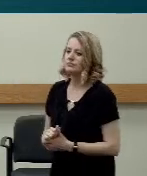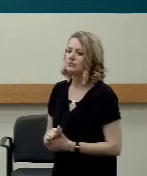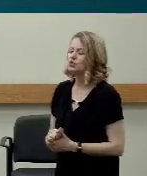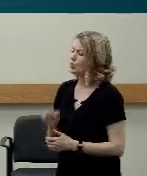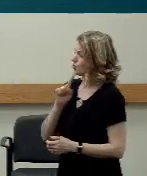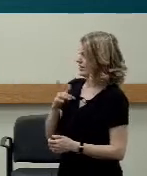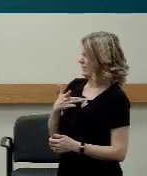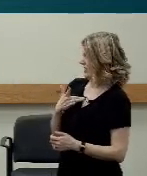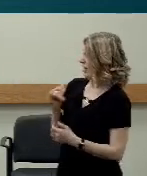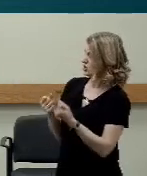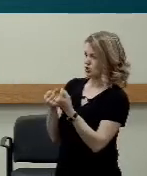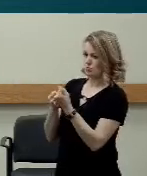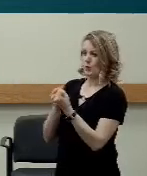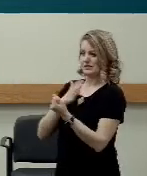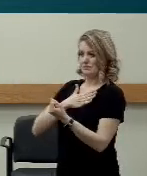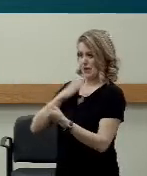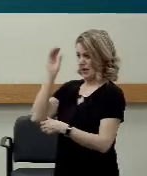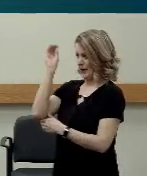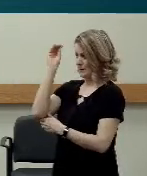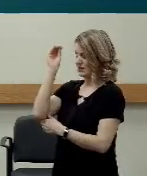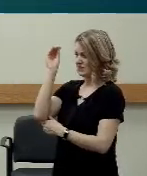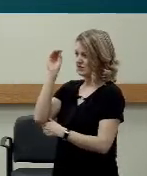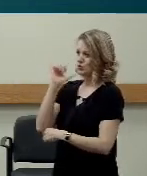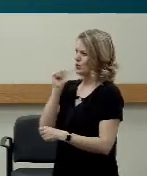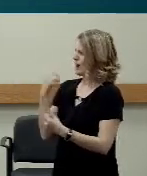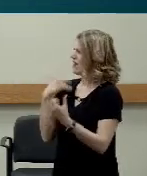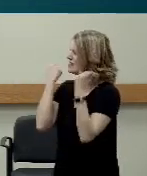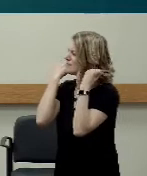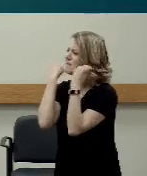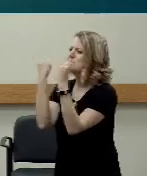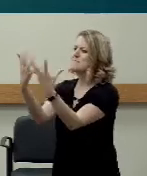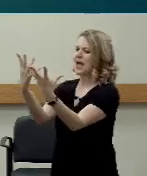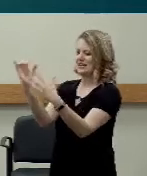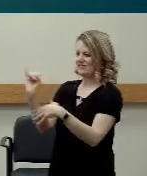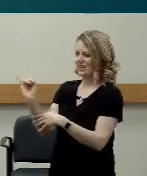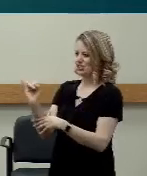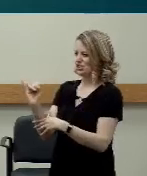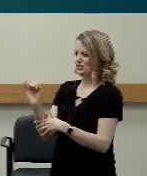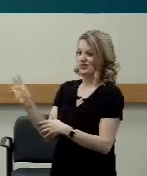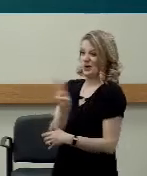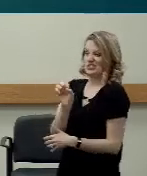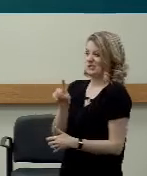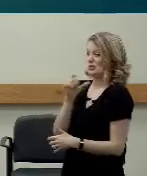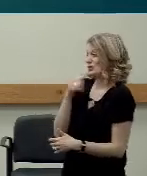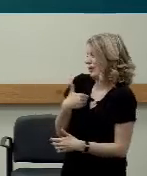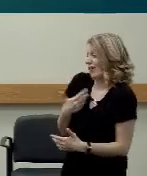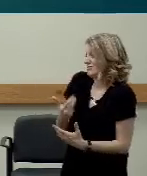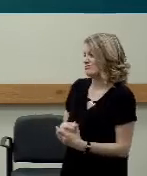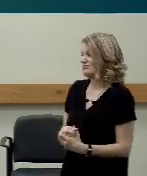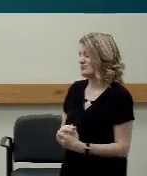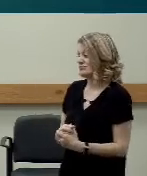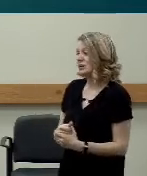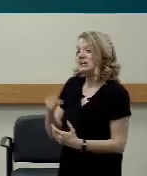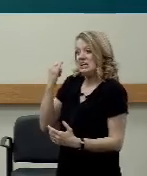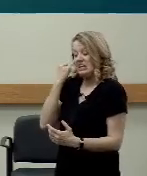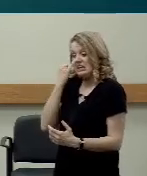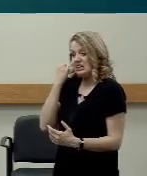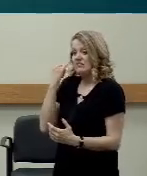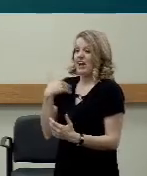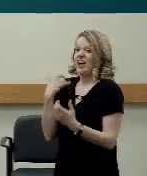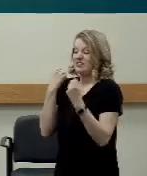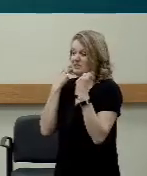opinion, that we are not widely infected in Pennington County or in western South Dakota. If we were,